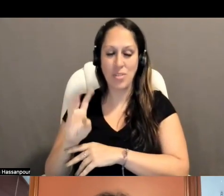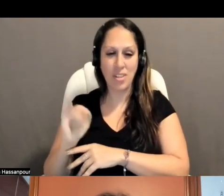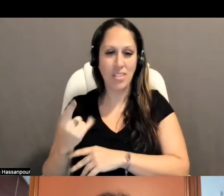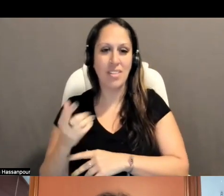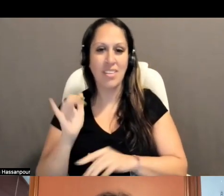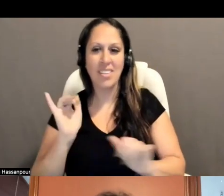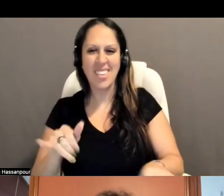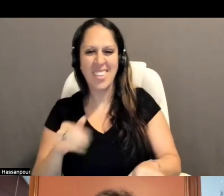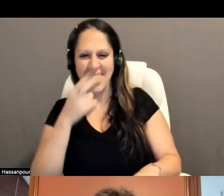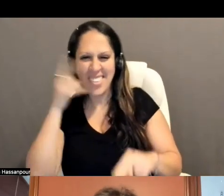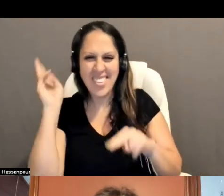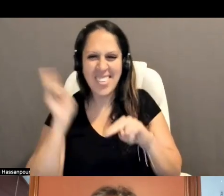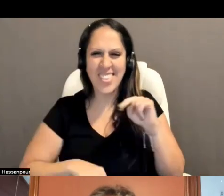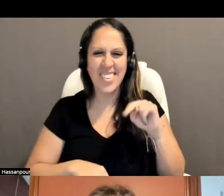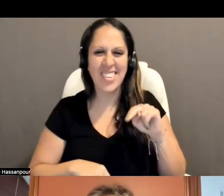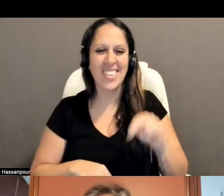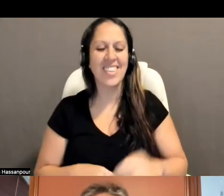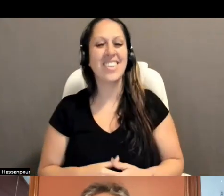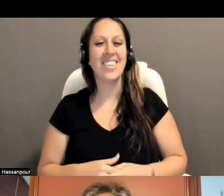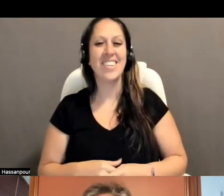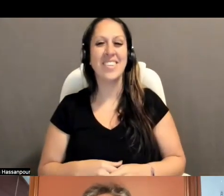What fun. No.